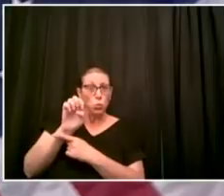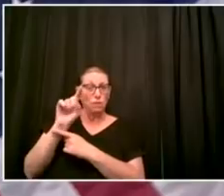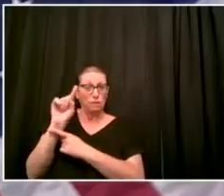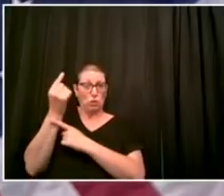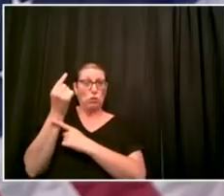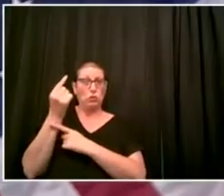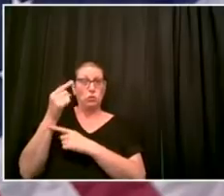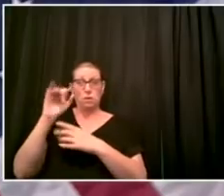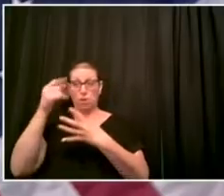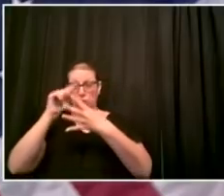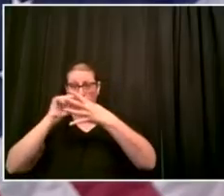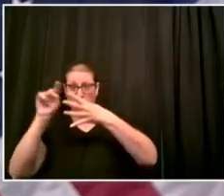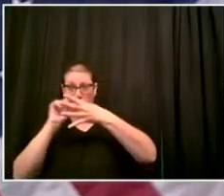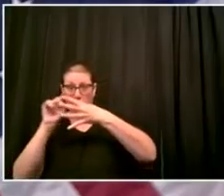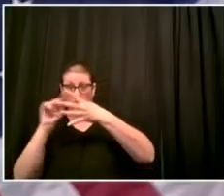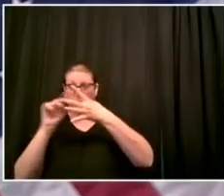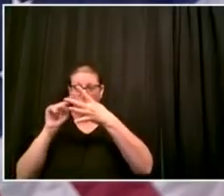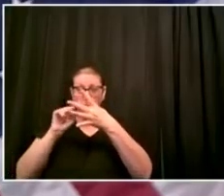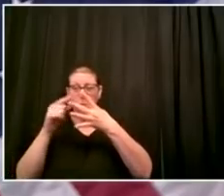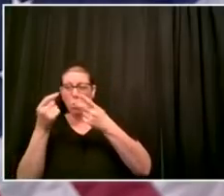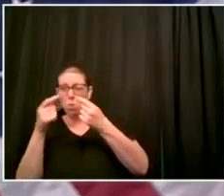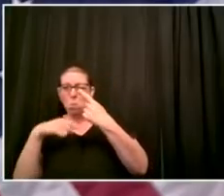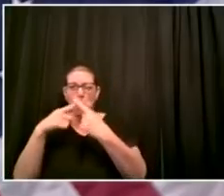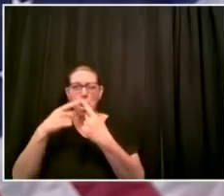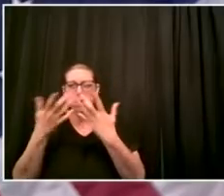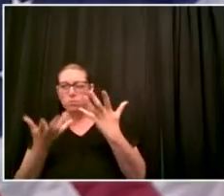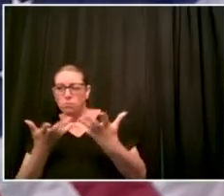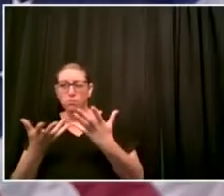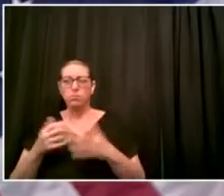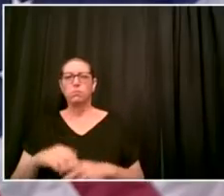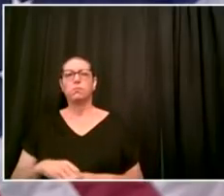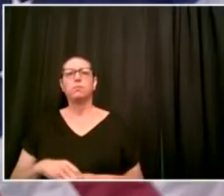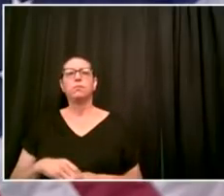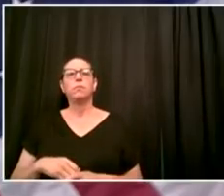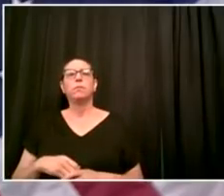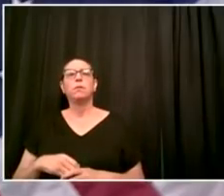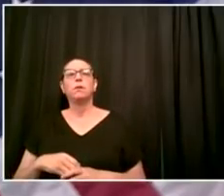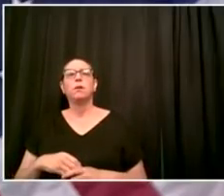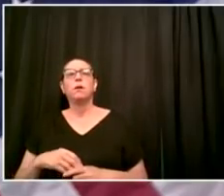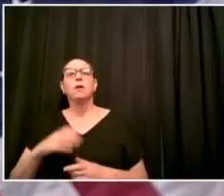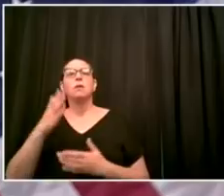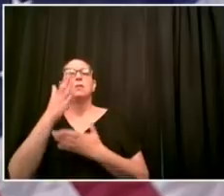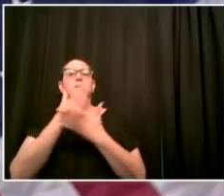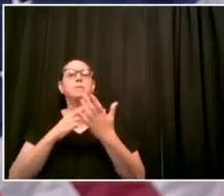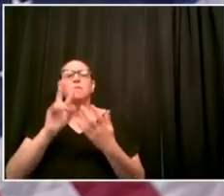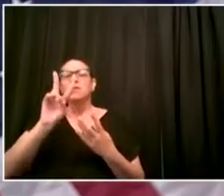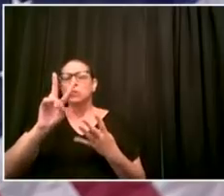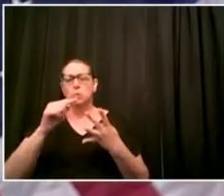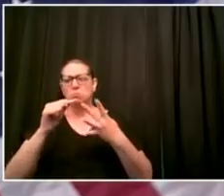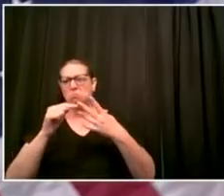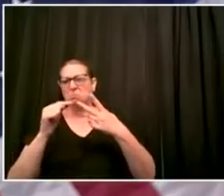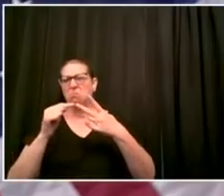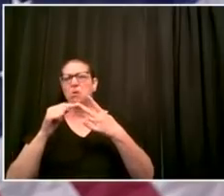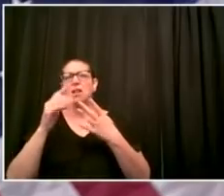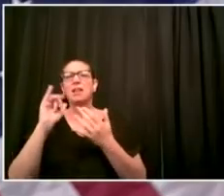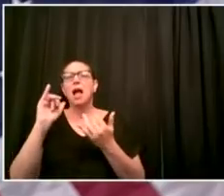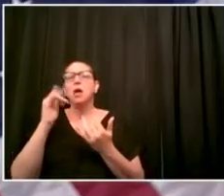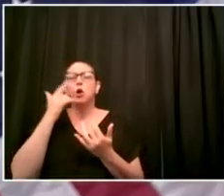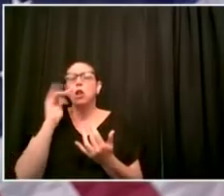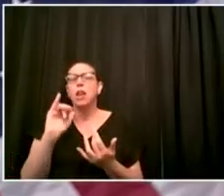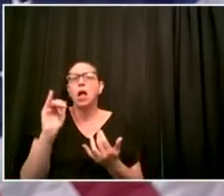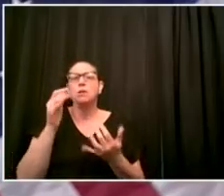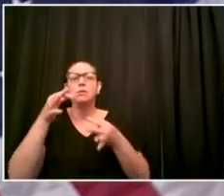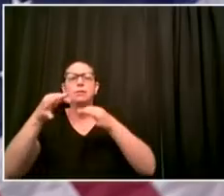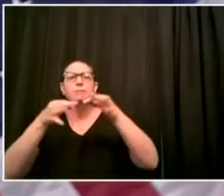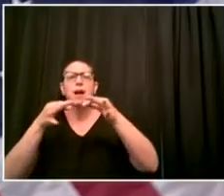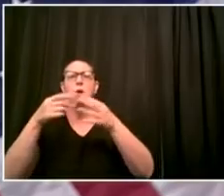specific measures that you've mentioned? And what would phase two look like if the indicators hold? When would that be, and